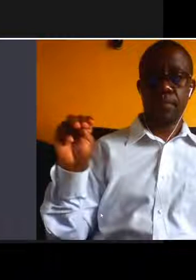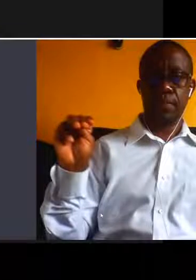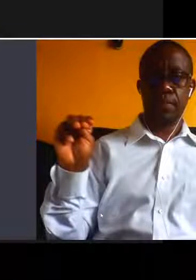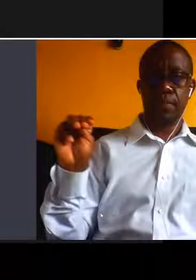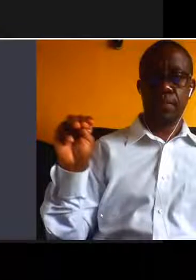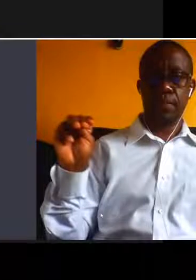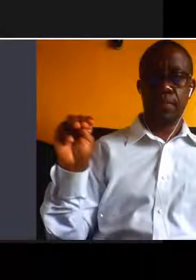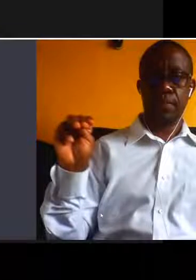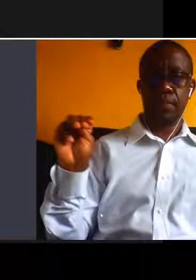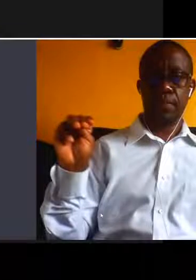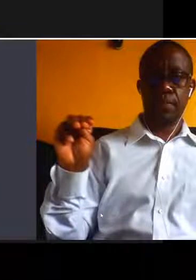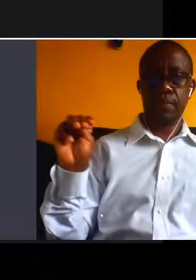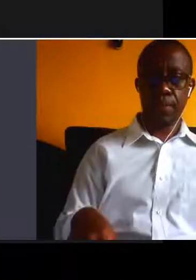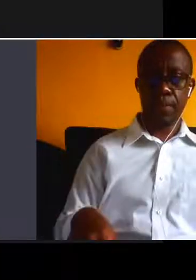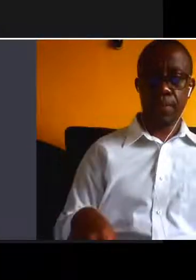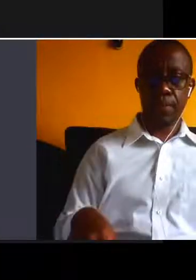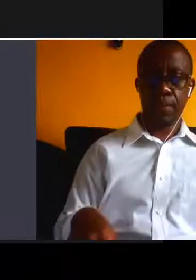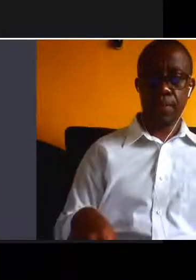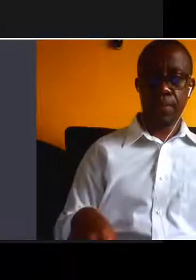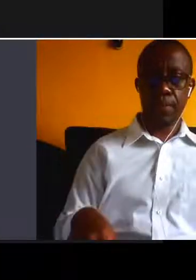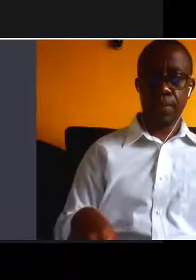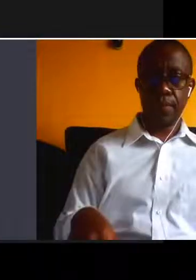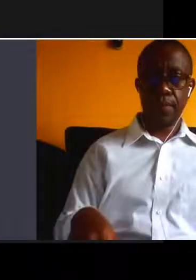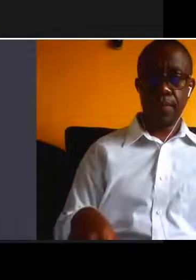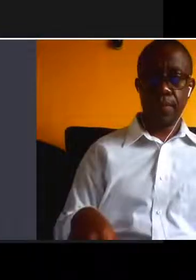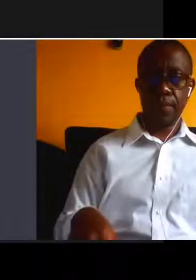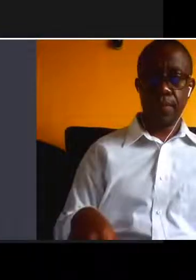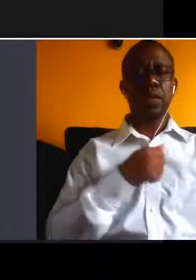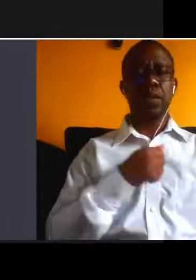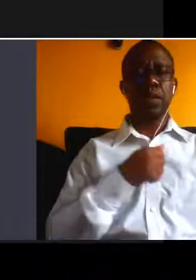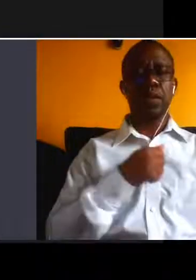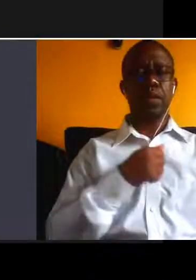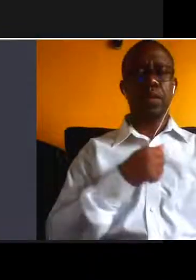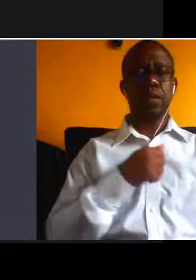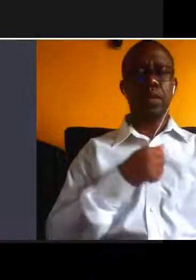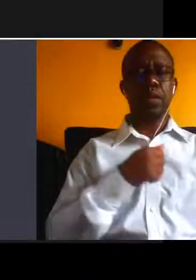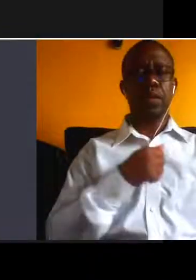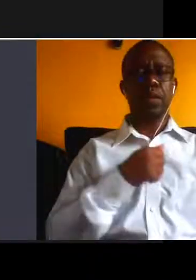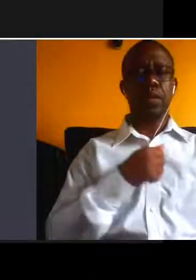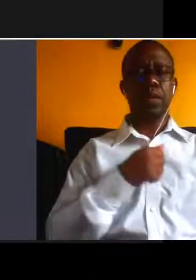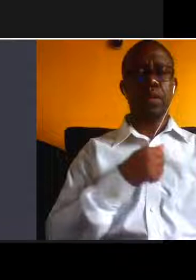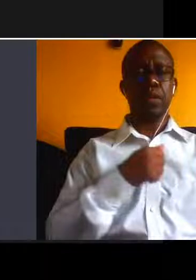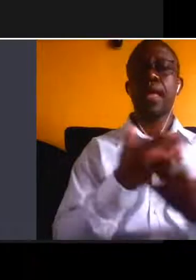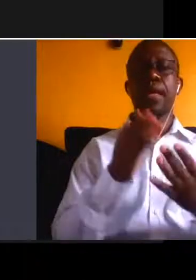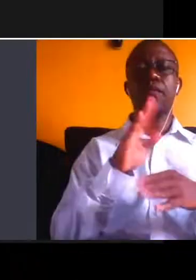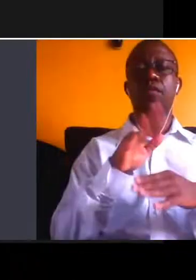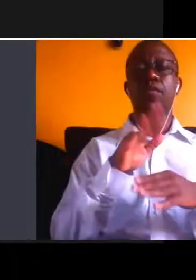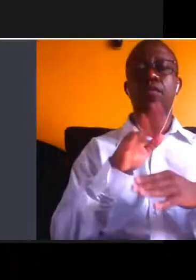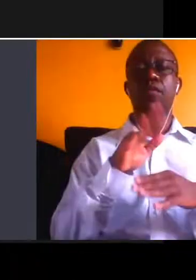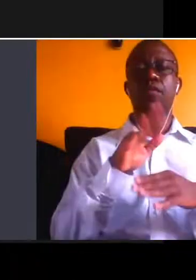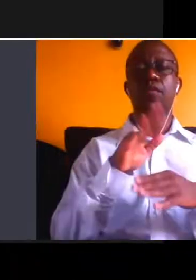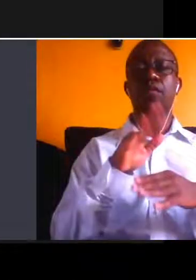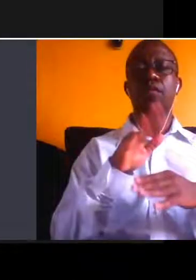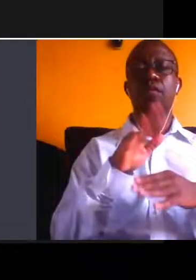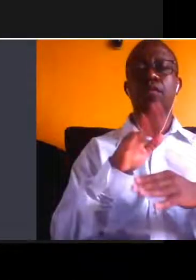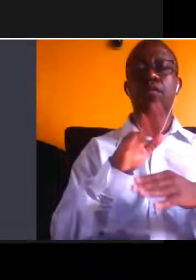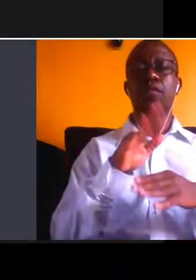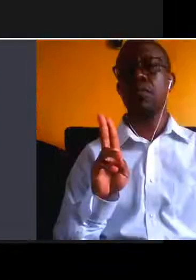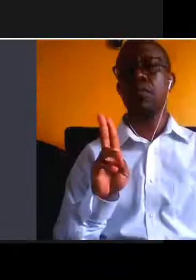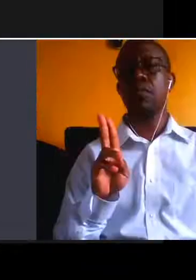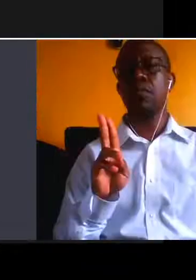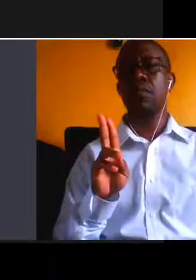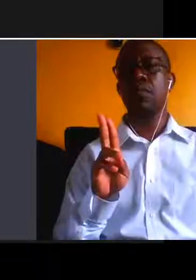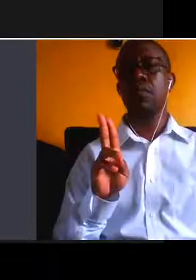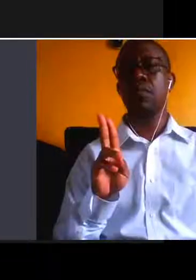Right. He's not. I'm helping him to connect. Just a second. Okay. Anybody from Burundi who wants to make brief